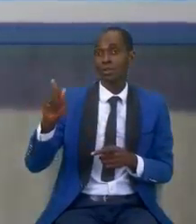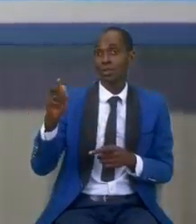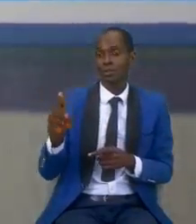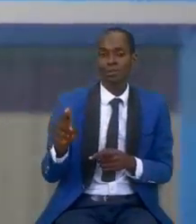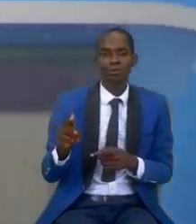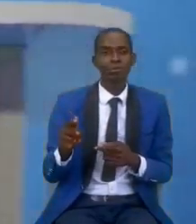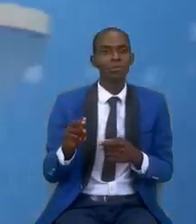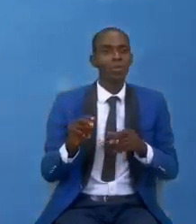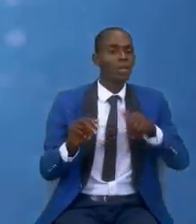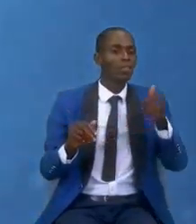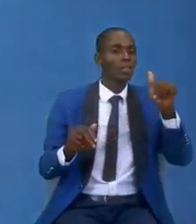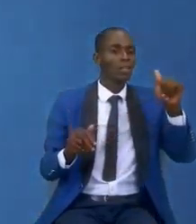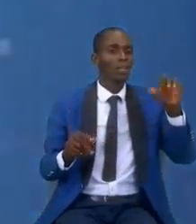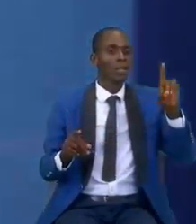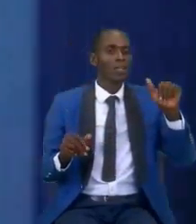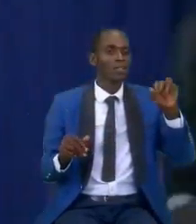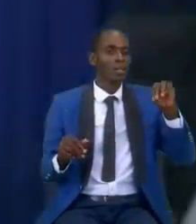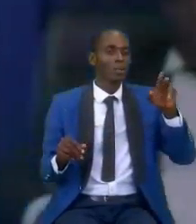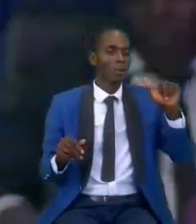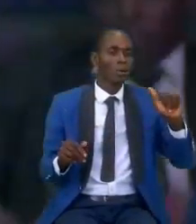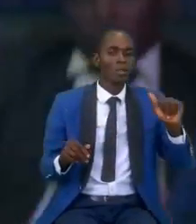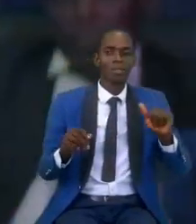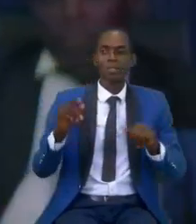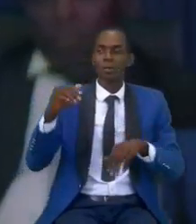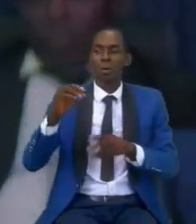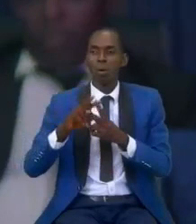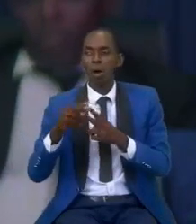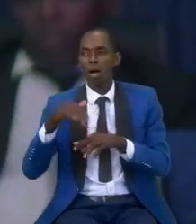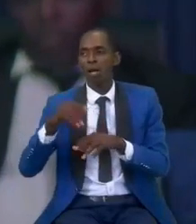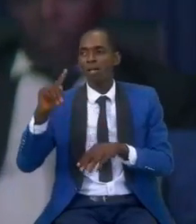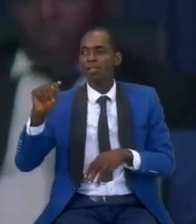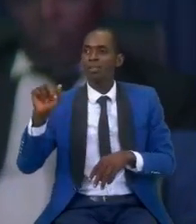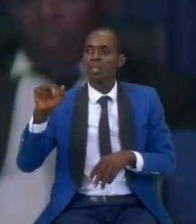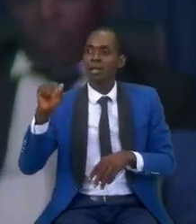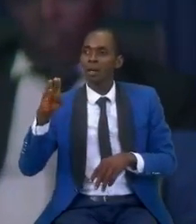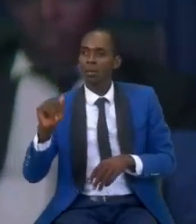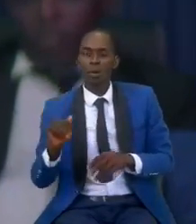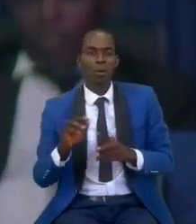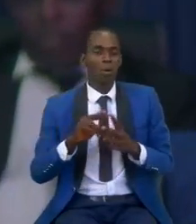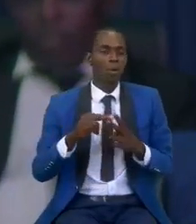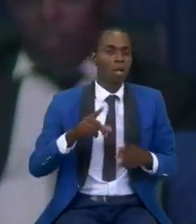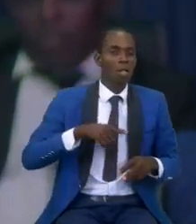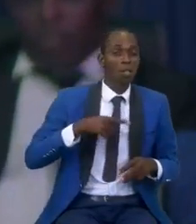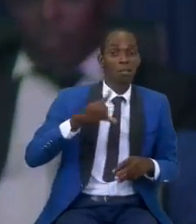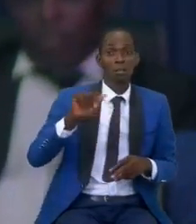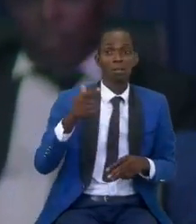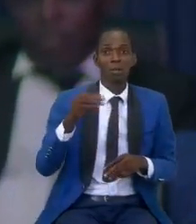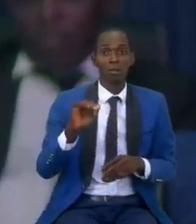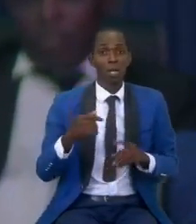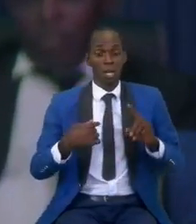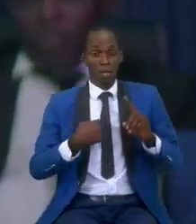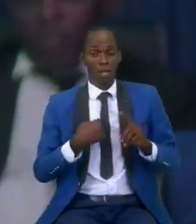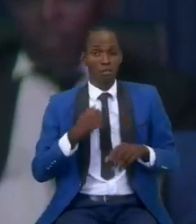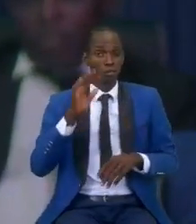are at Iba, when you are in Lagos, I, the shadow, I followed you. You are going to Asaba. I don't like